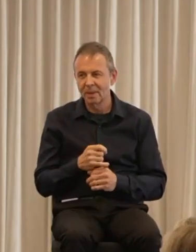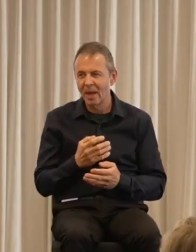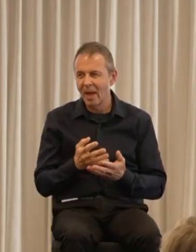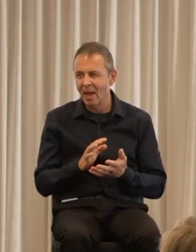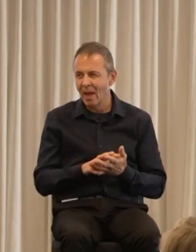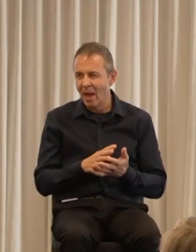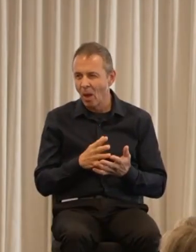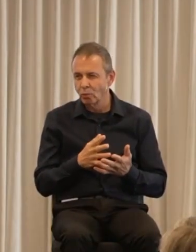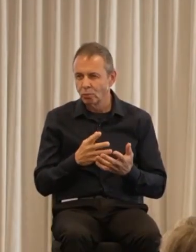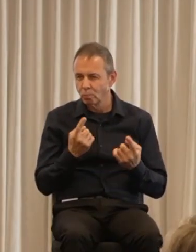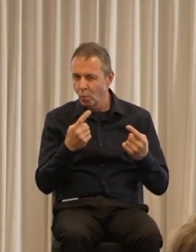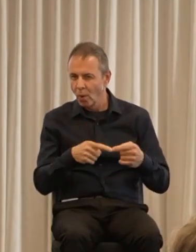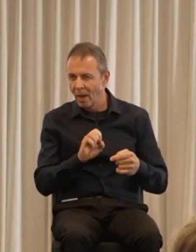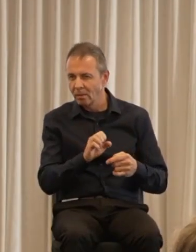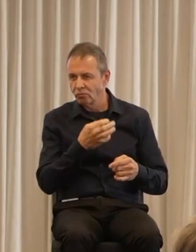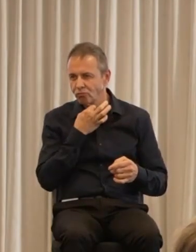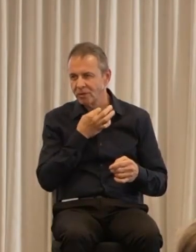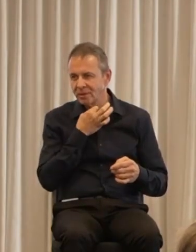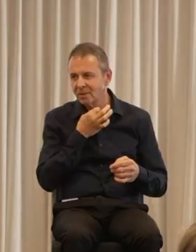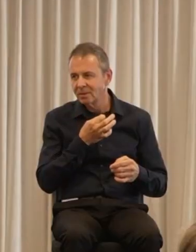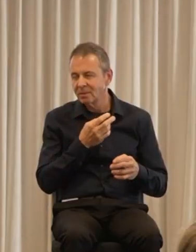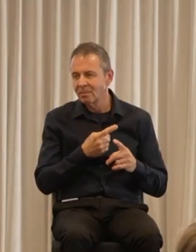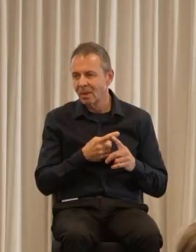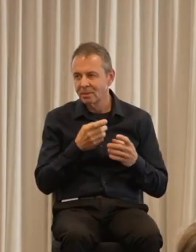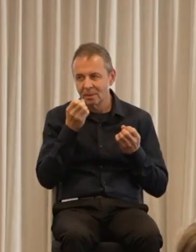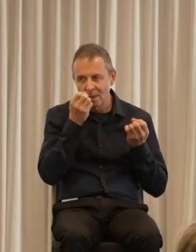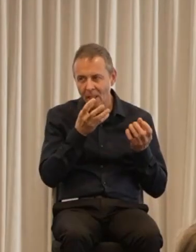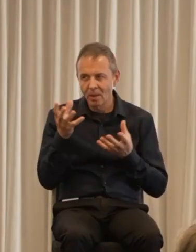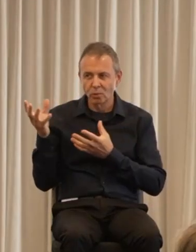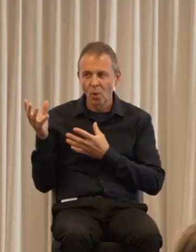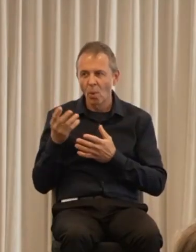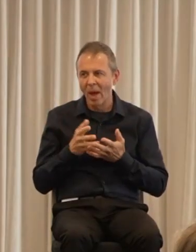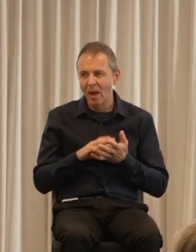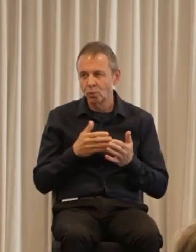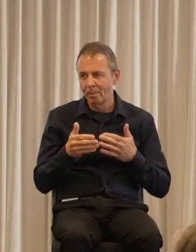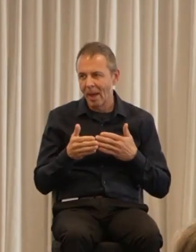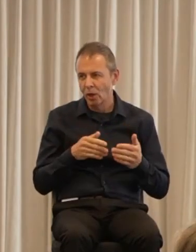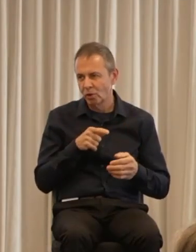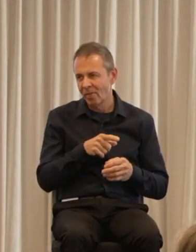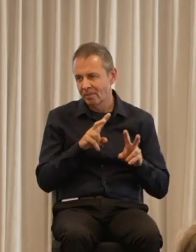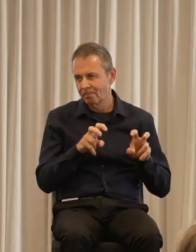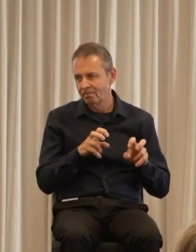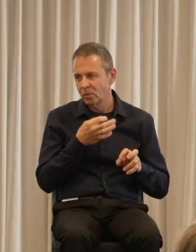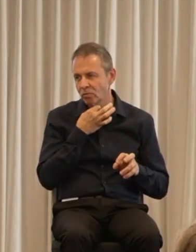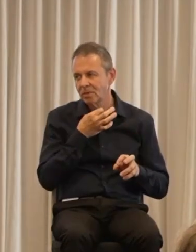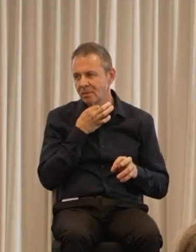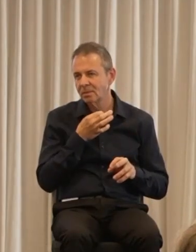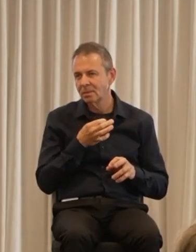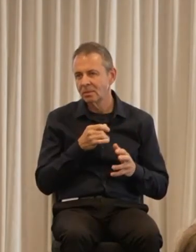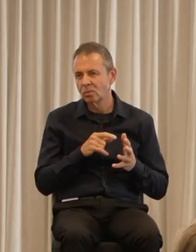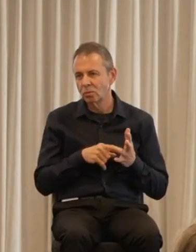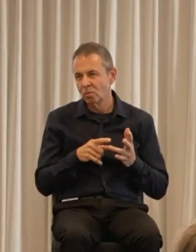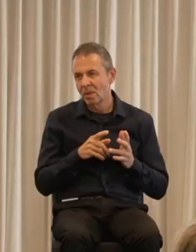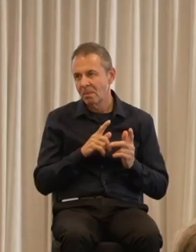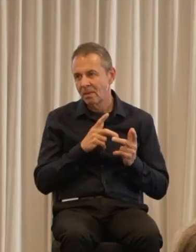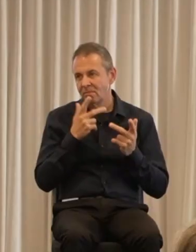unpack that risk and inform others, or sort of manage that with others in either situation, either the going to Utah